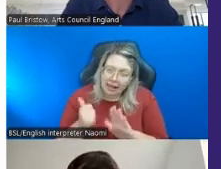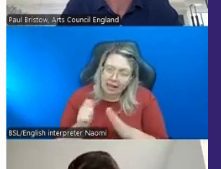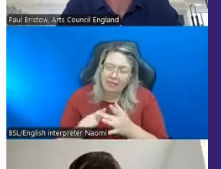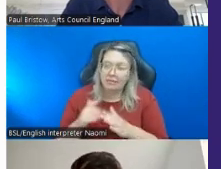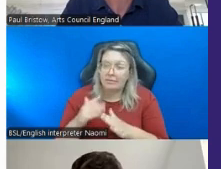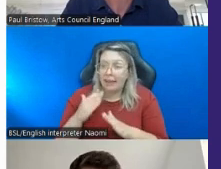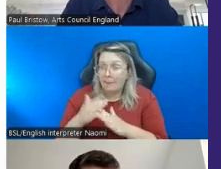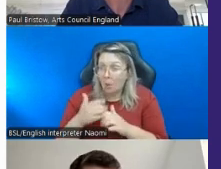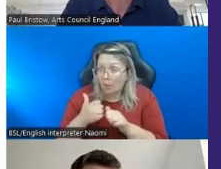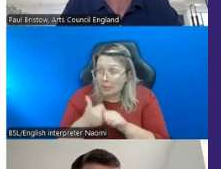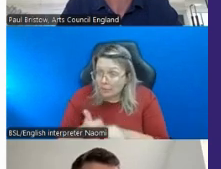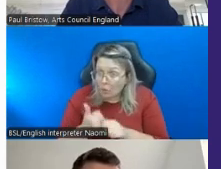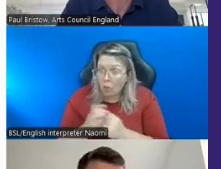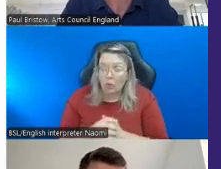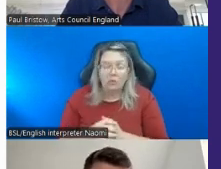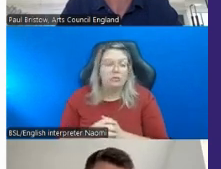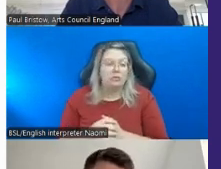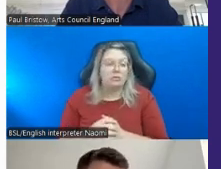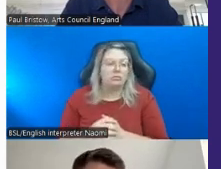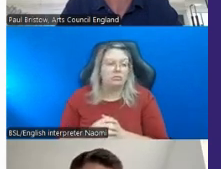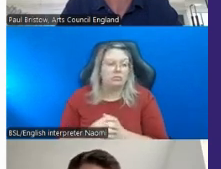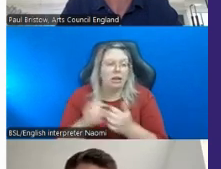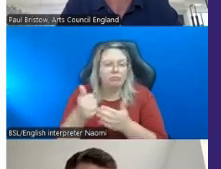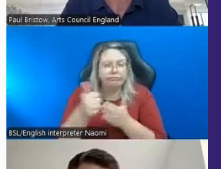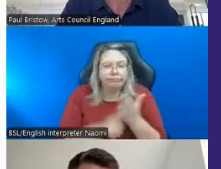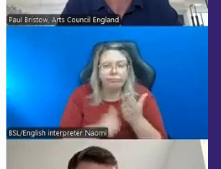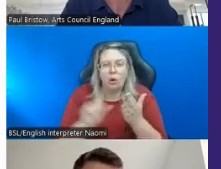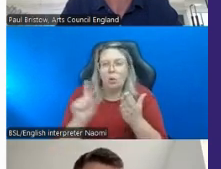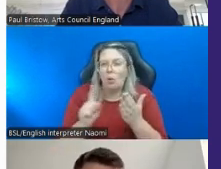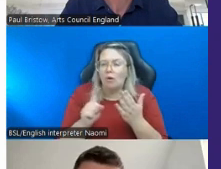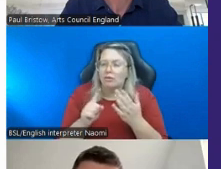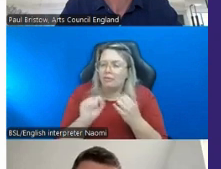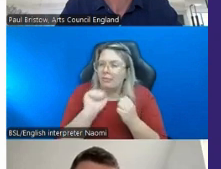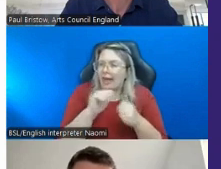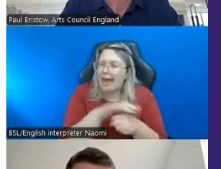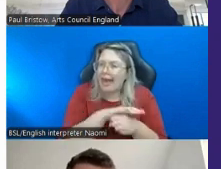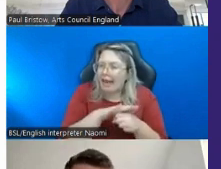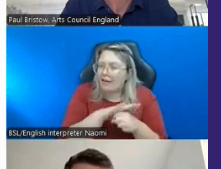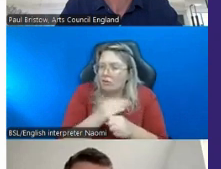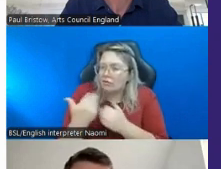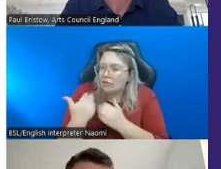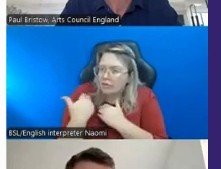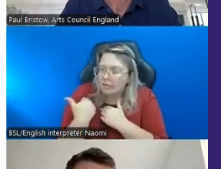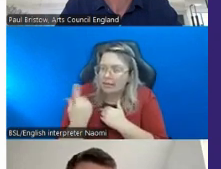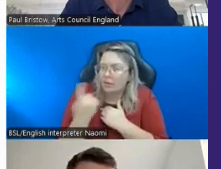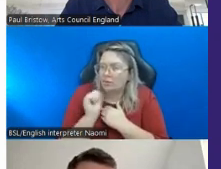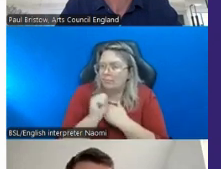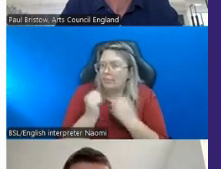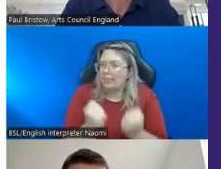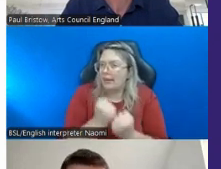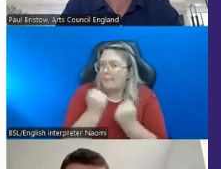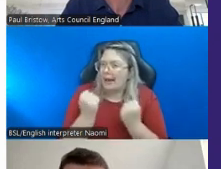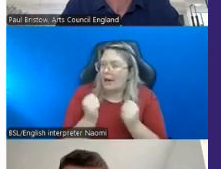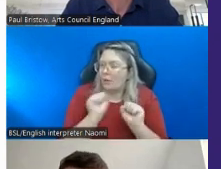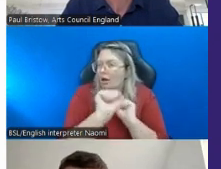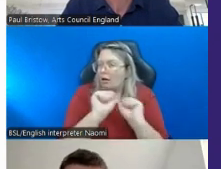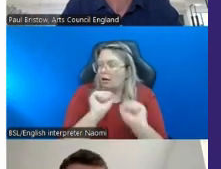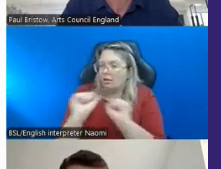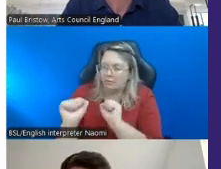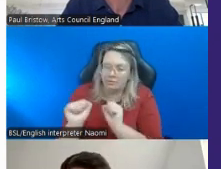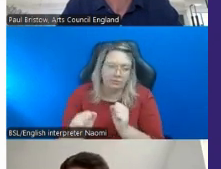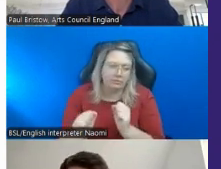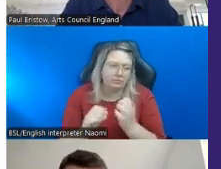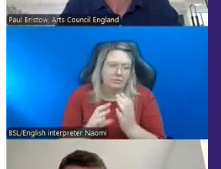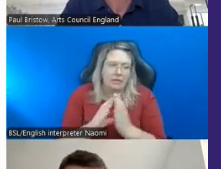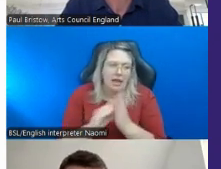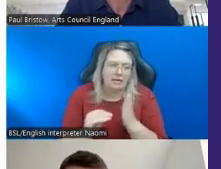support, so listing out what areas of responsibility and powers strategic authorities will have. So, for example,